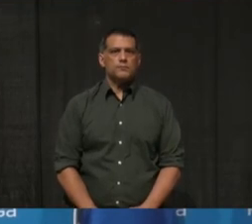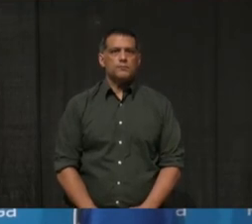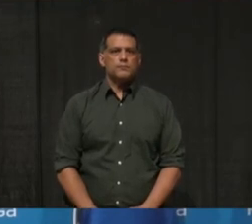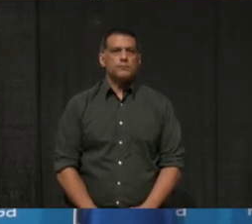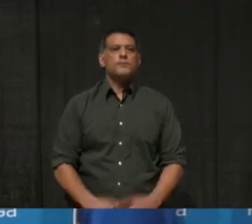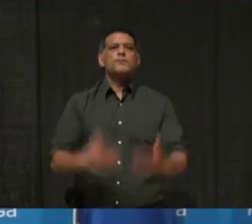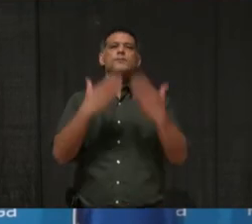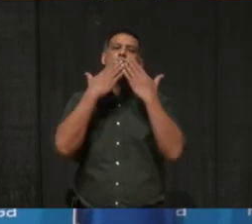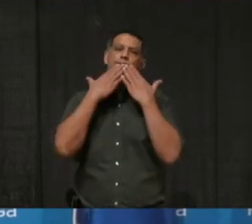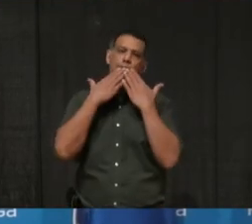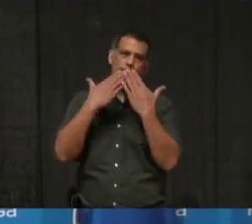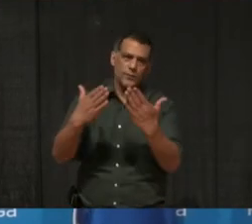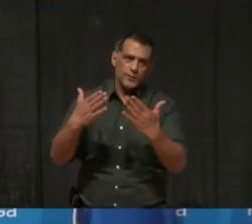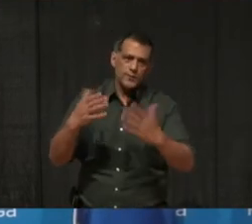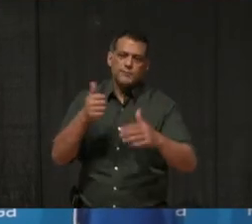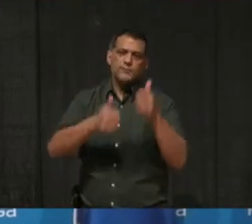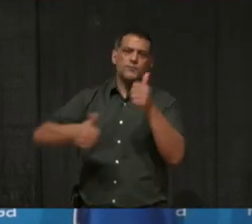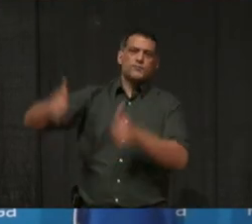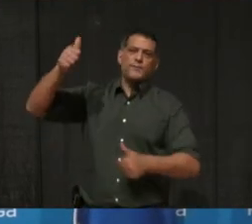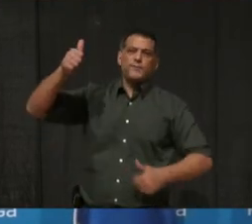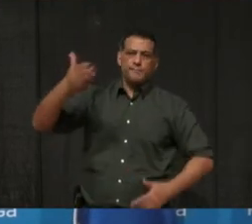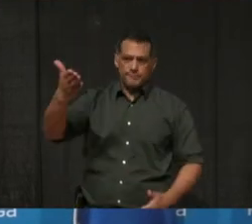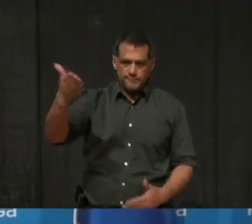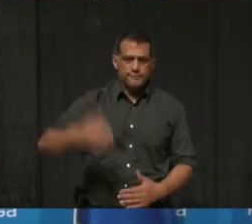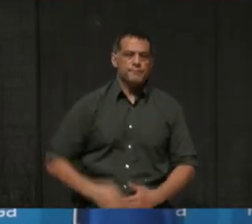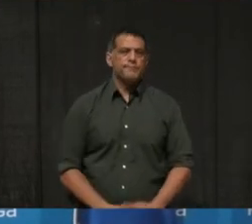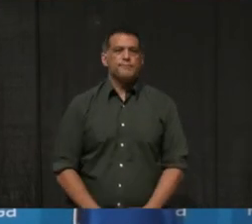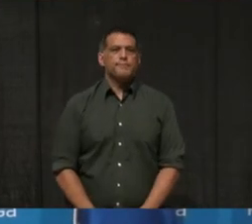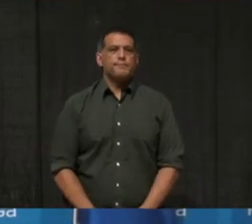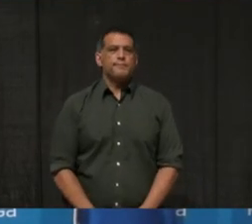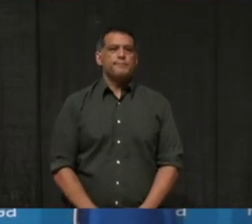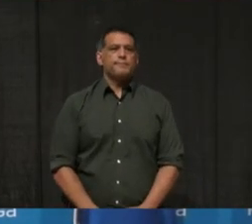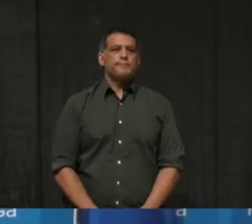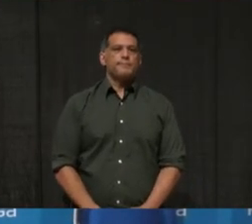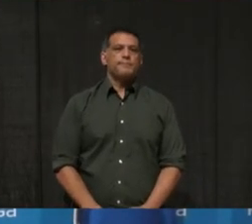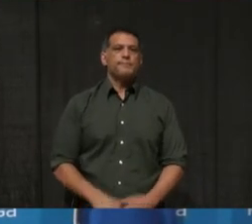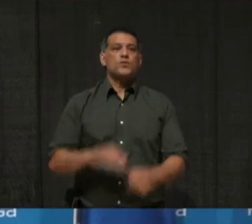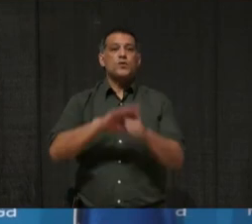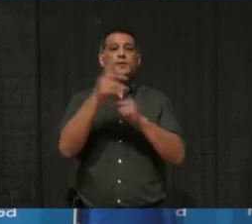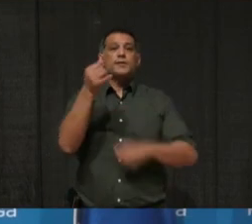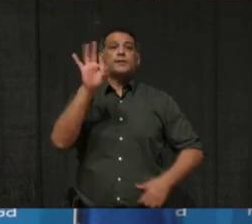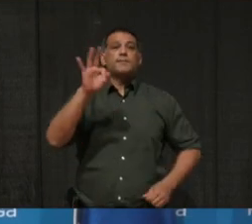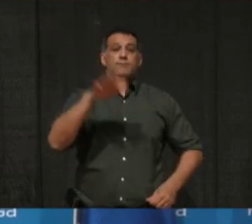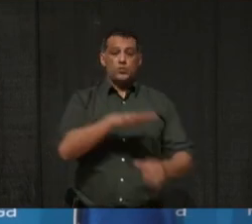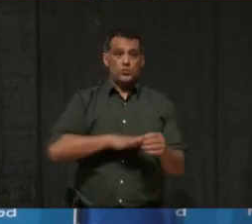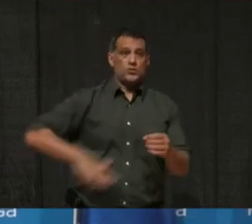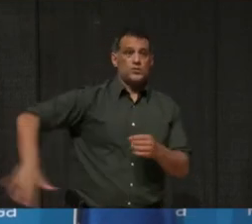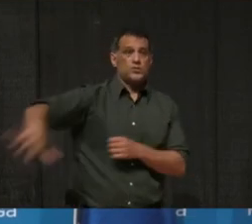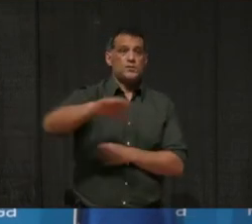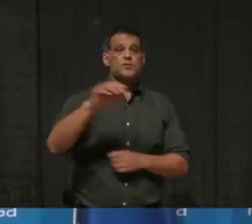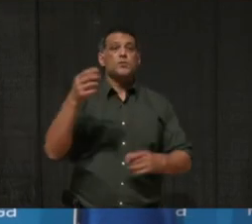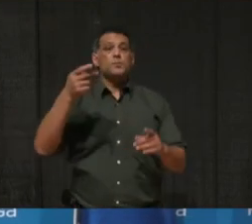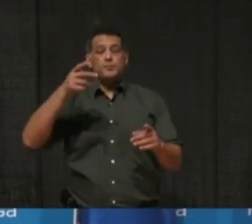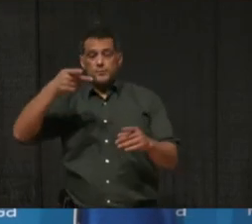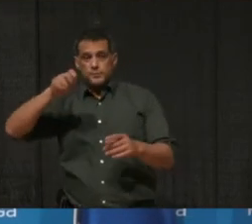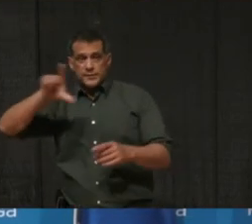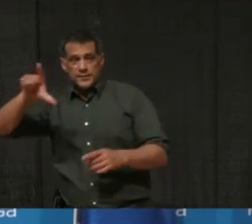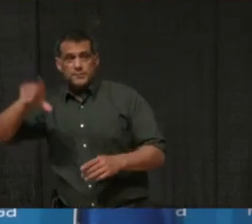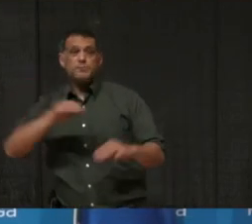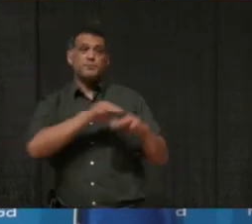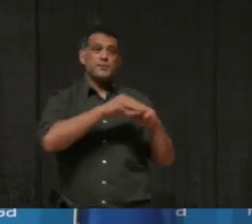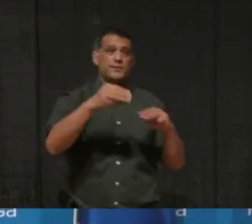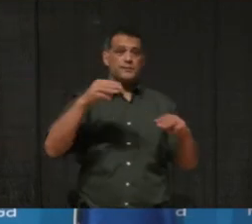Thank you very much, Chief. COVID-19 cases in the region of Peel and in Mississauga are steadily